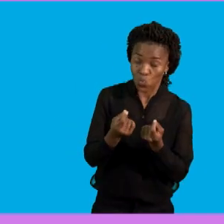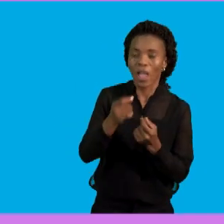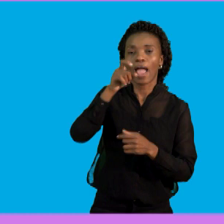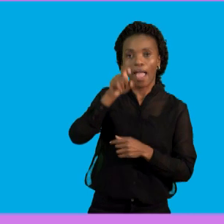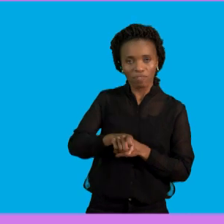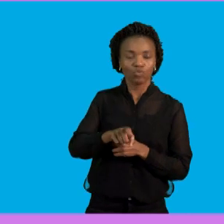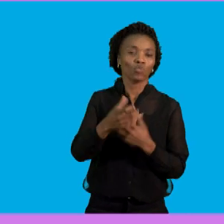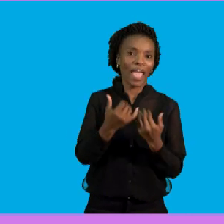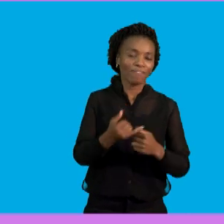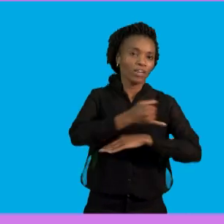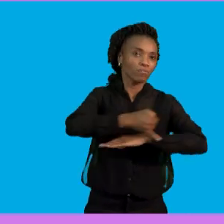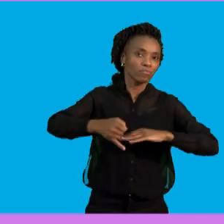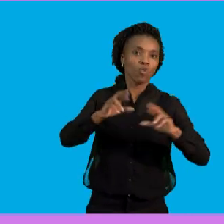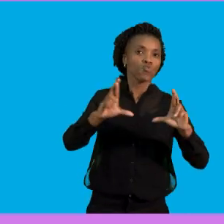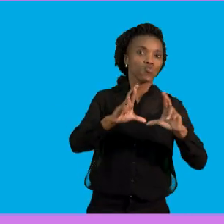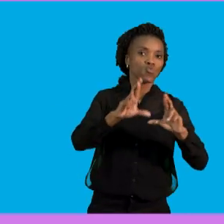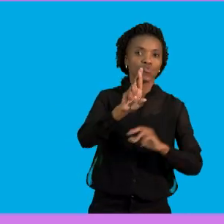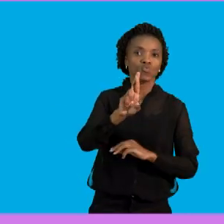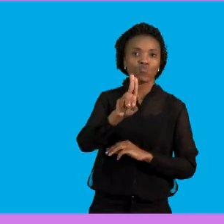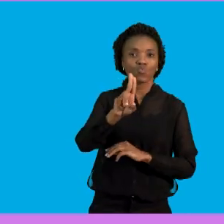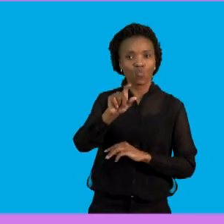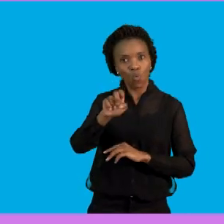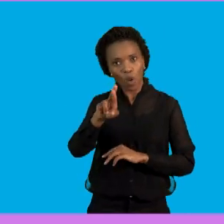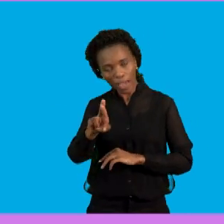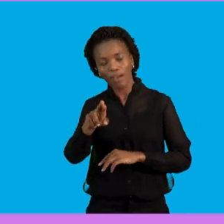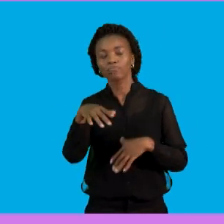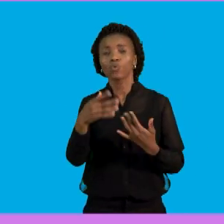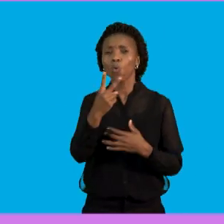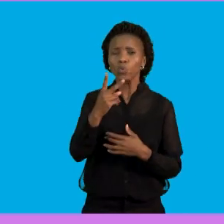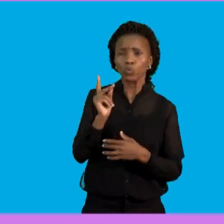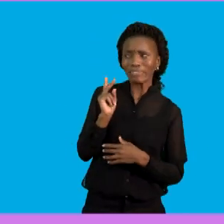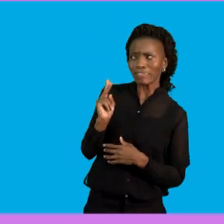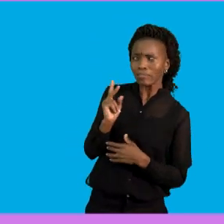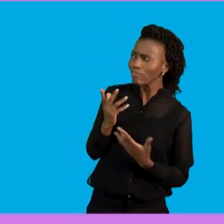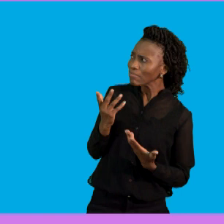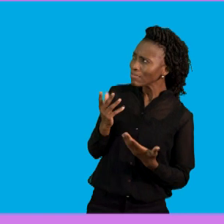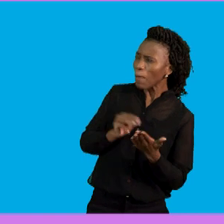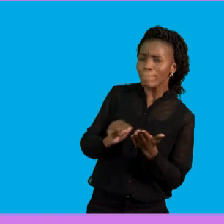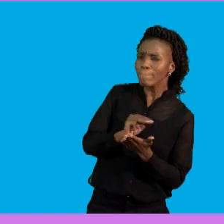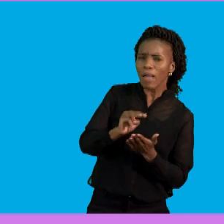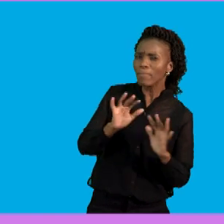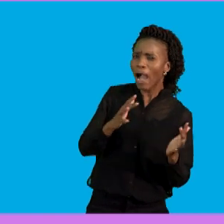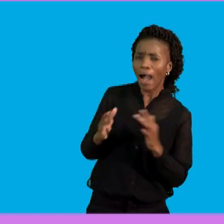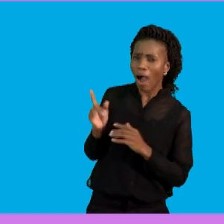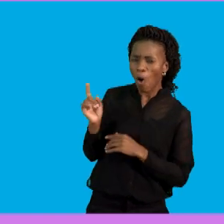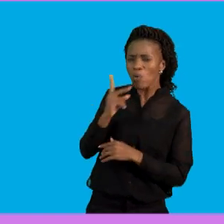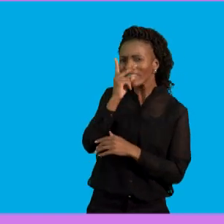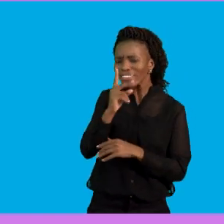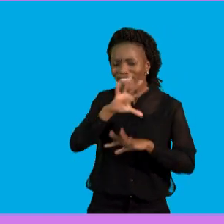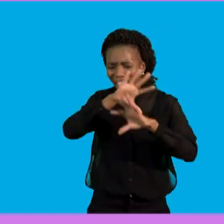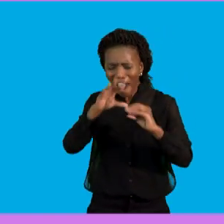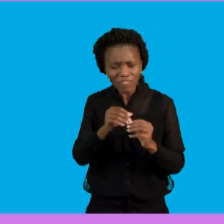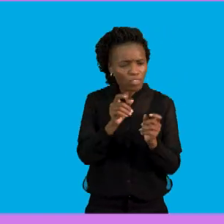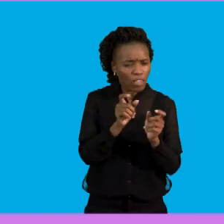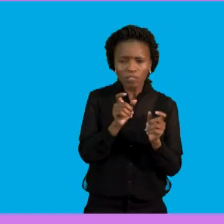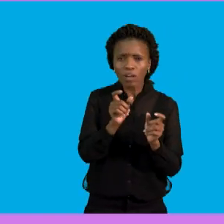pencil, and you must also analyze the map, the type of map that is given before you. Check if all the font is